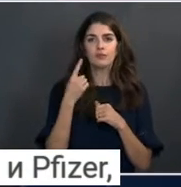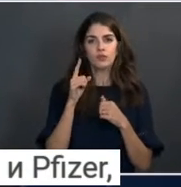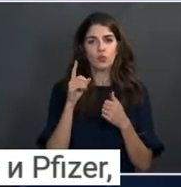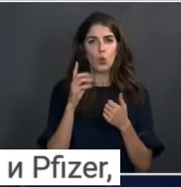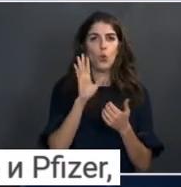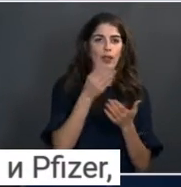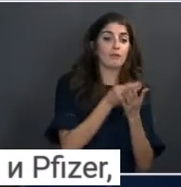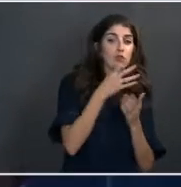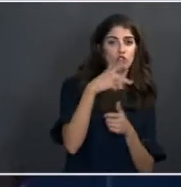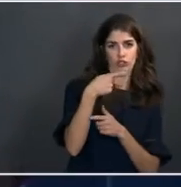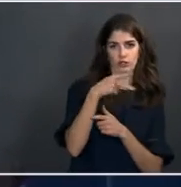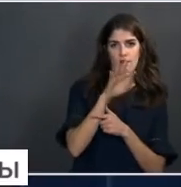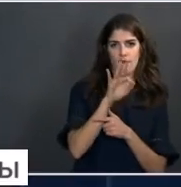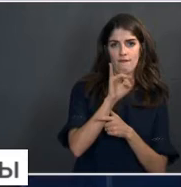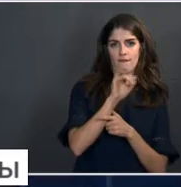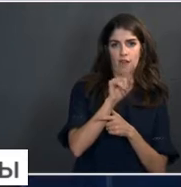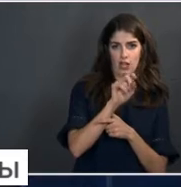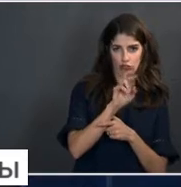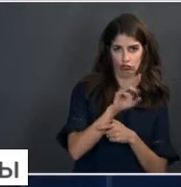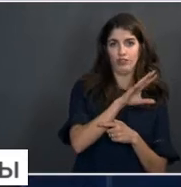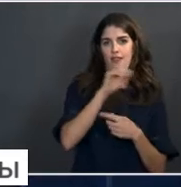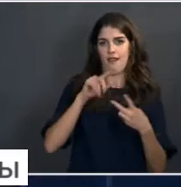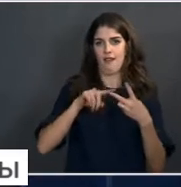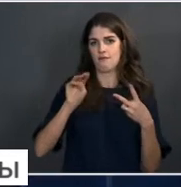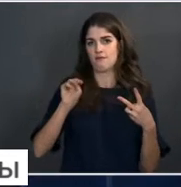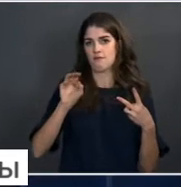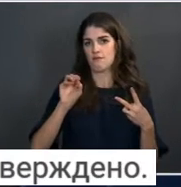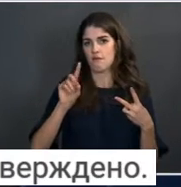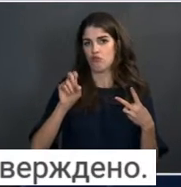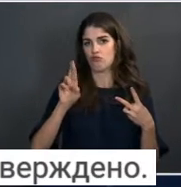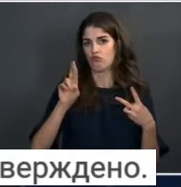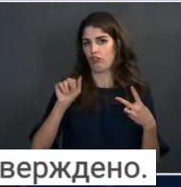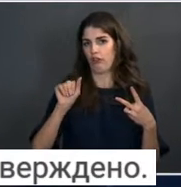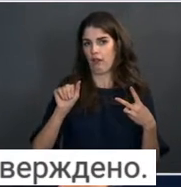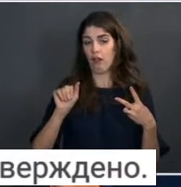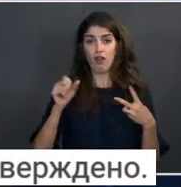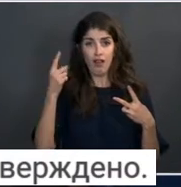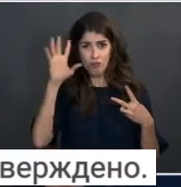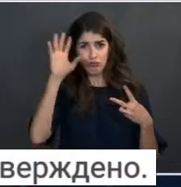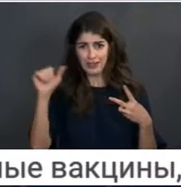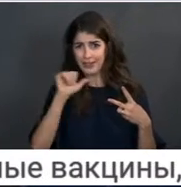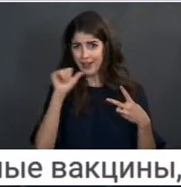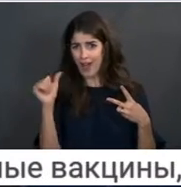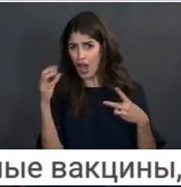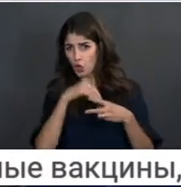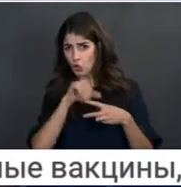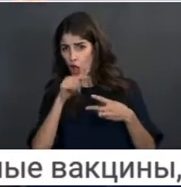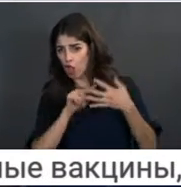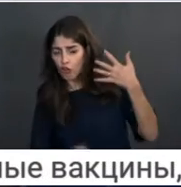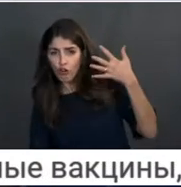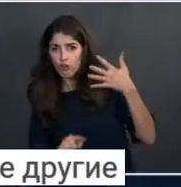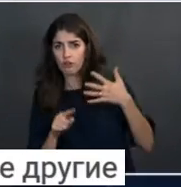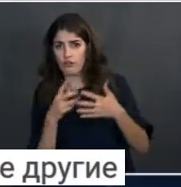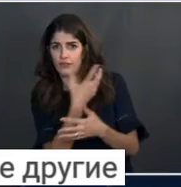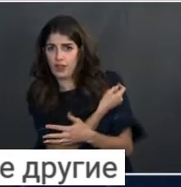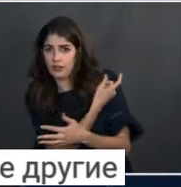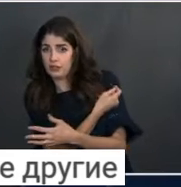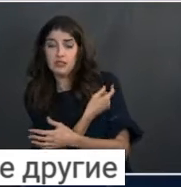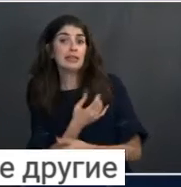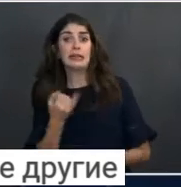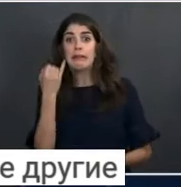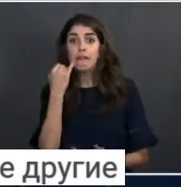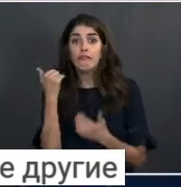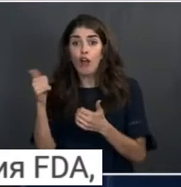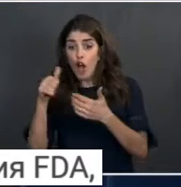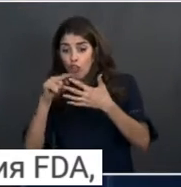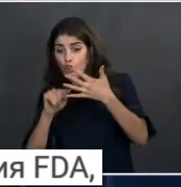Moderna and Pfizer vaccines, he was doing that without the need for additional vaccines approved. Obviously, if additional vaccines, Johnson & Johnson